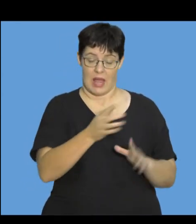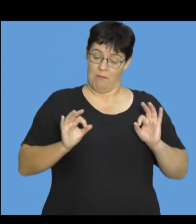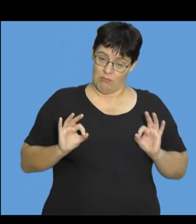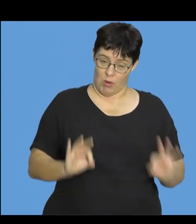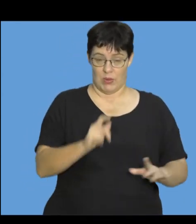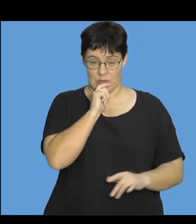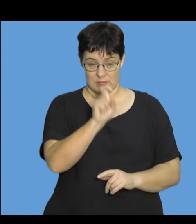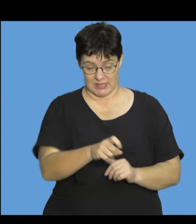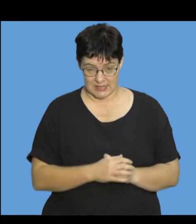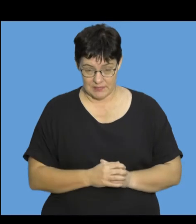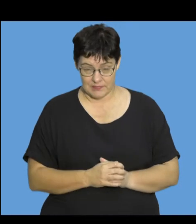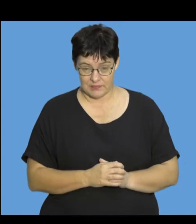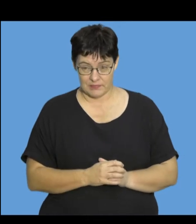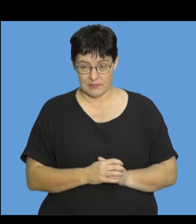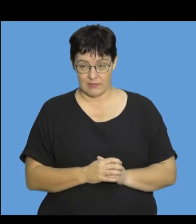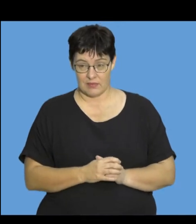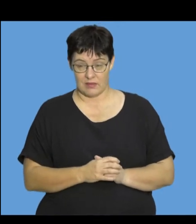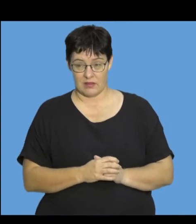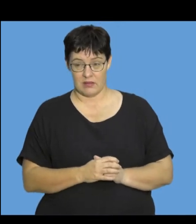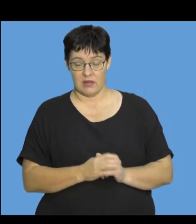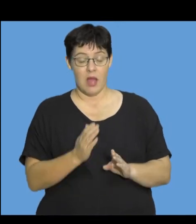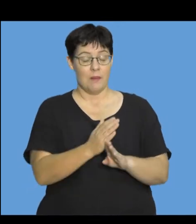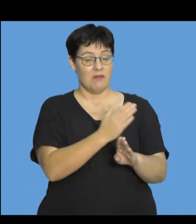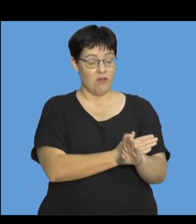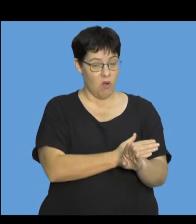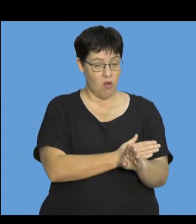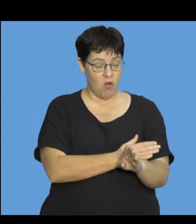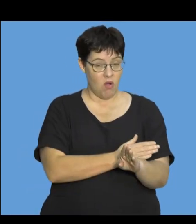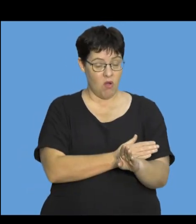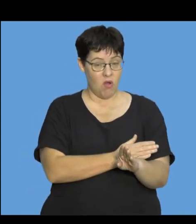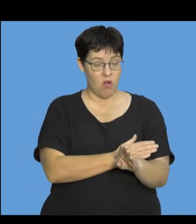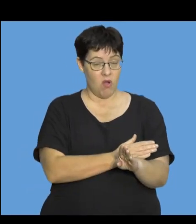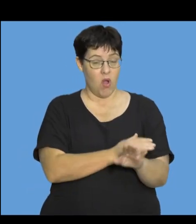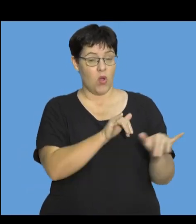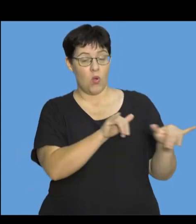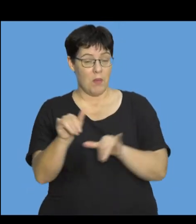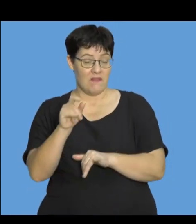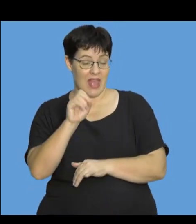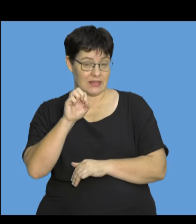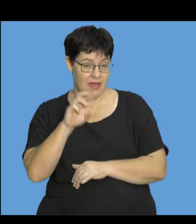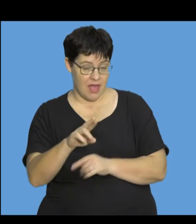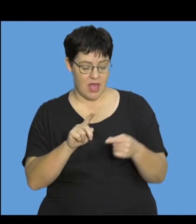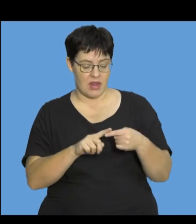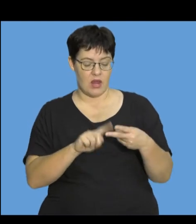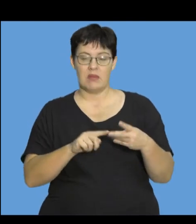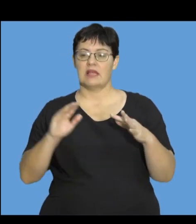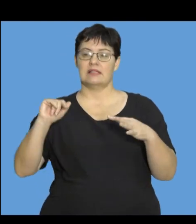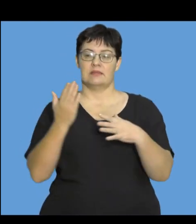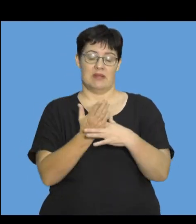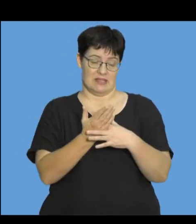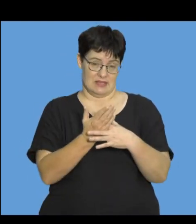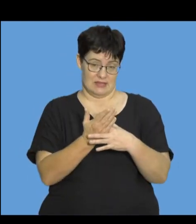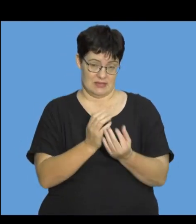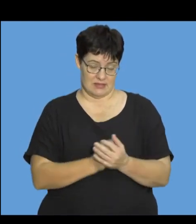so. And then before you get to the common factor, you will then need to do what we call split this thing, right?